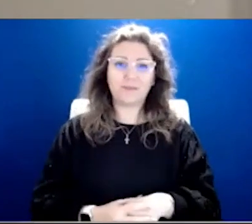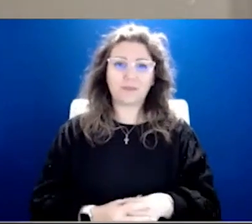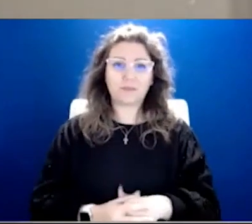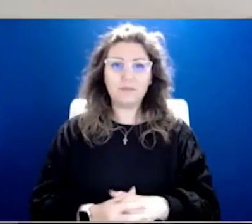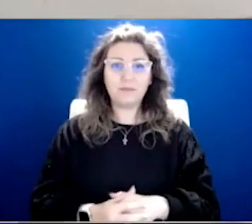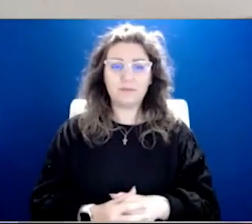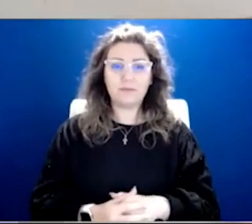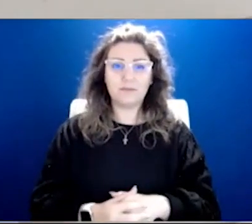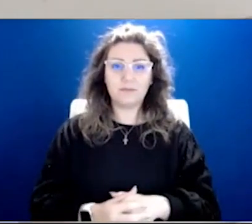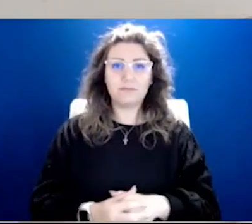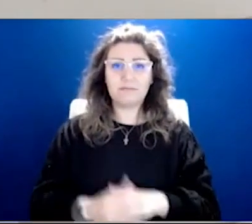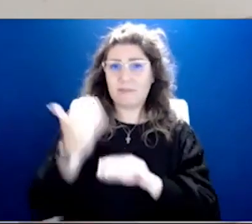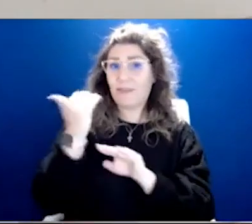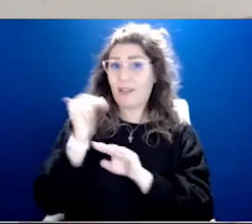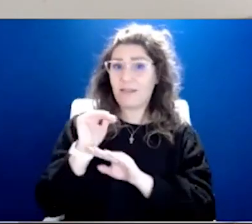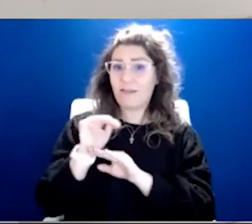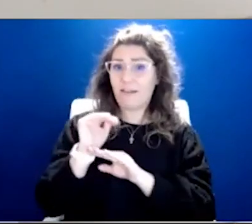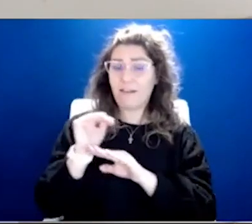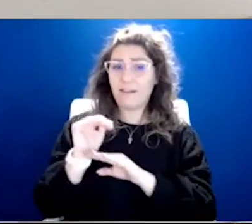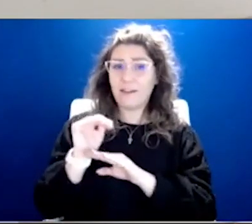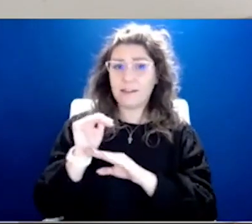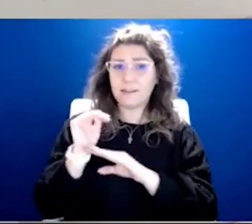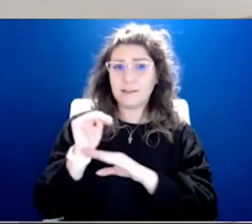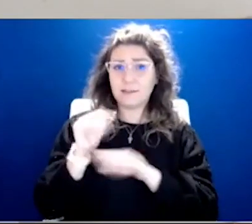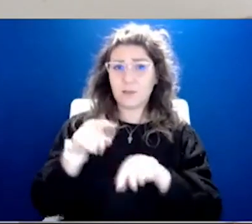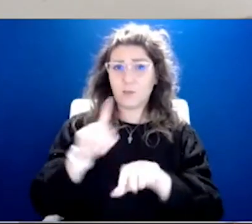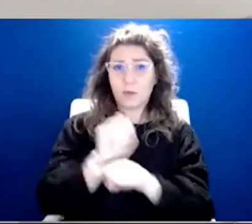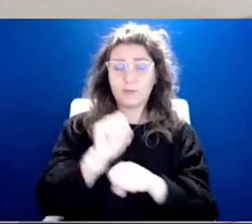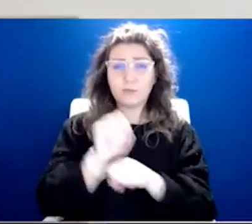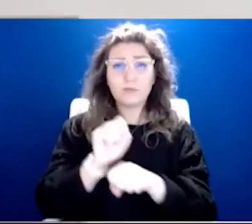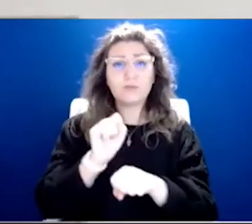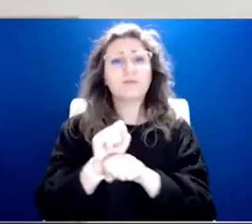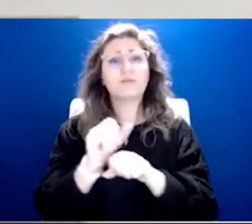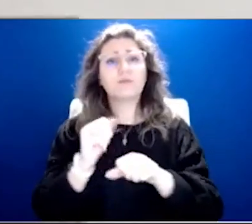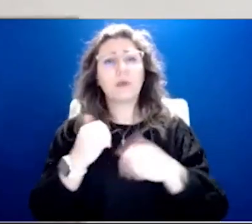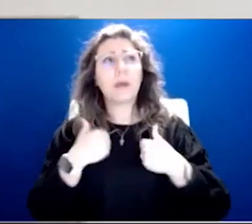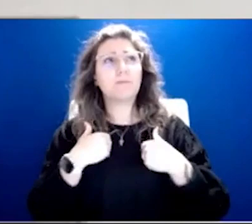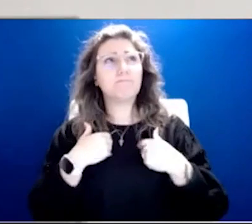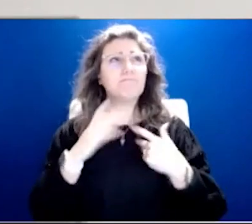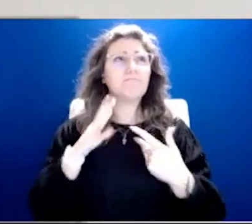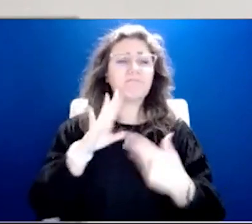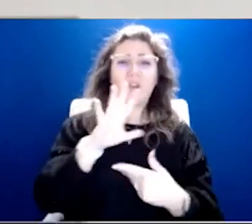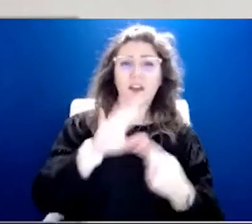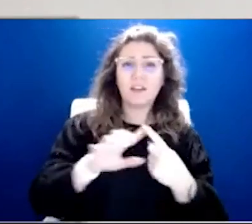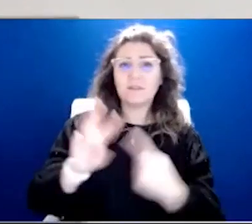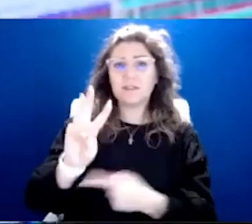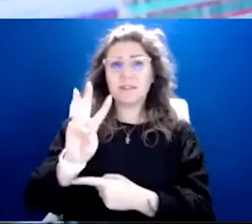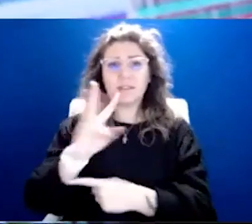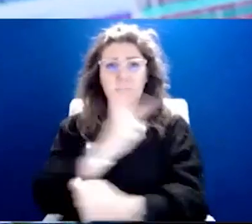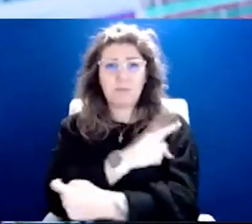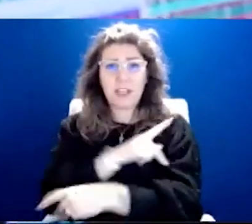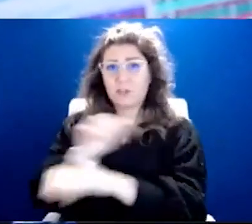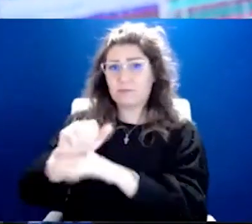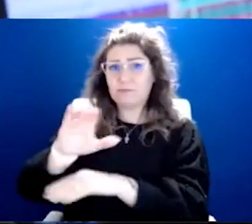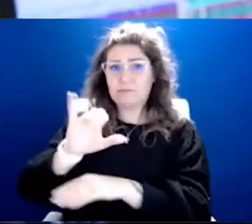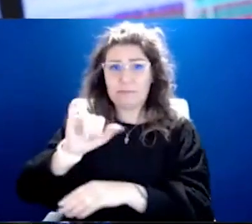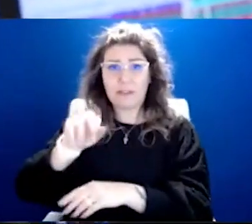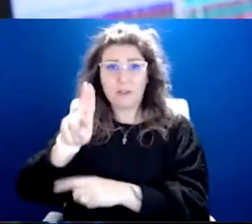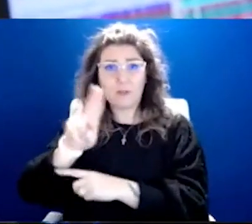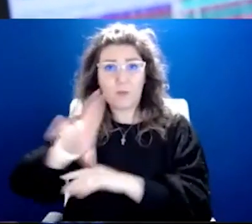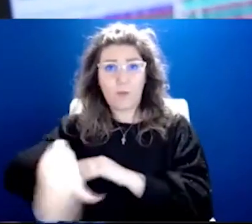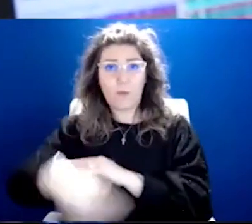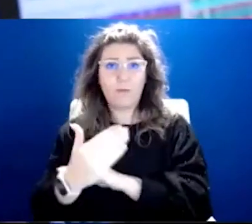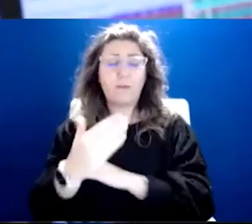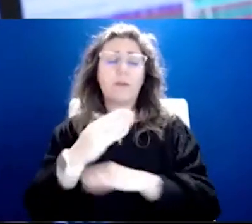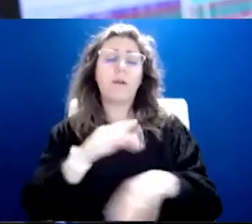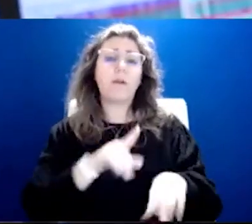Last night when I was working, we had probably five or six patients that we sent to the ICU over my shift. You also still have the patients that are in